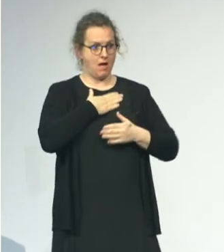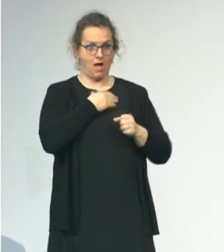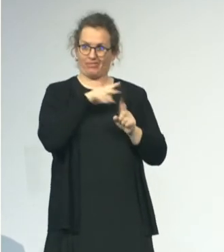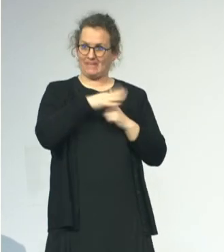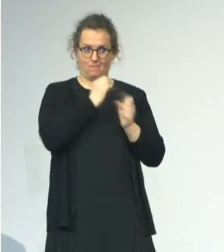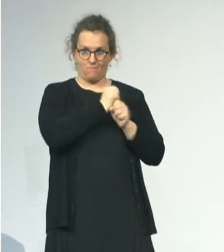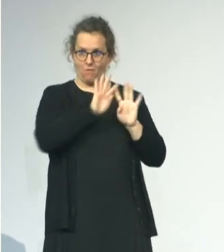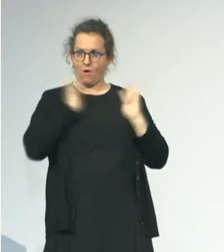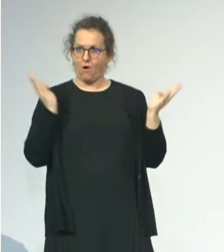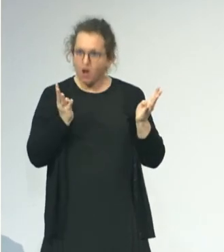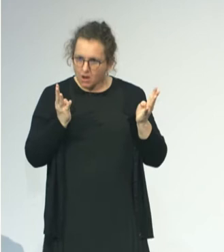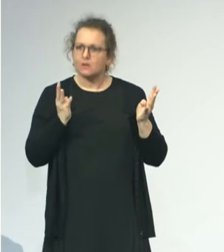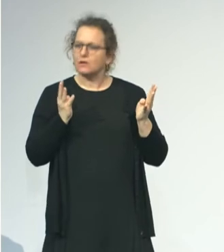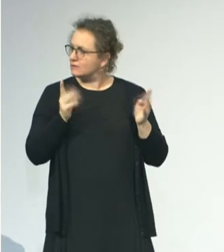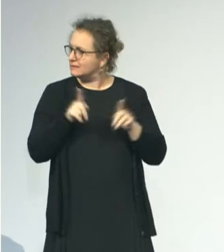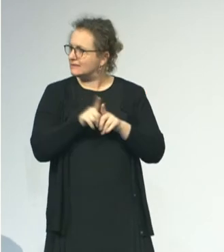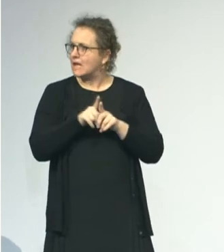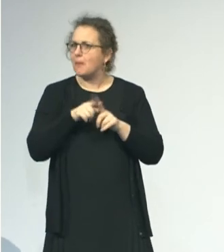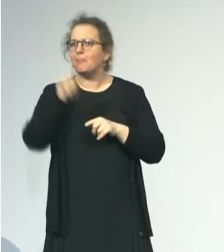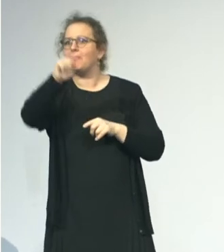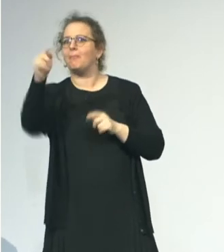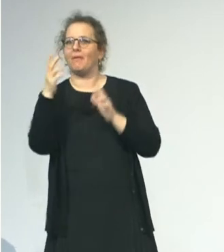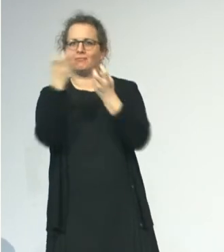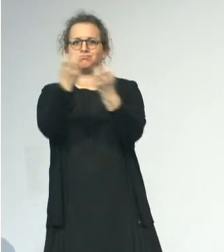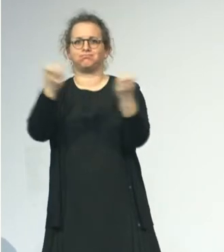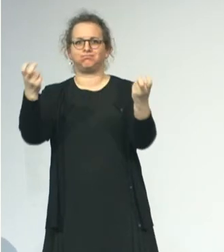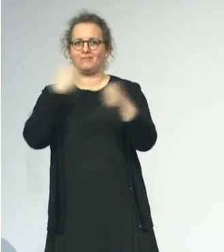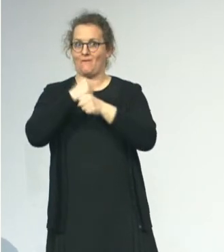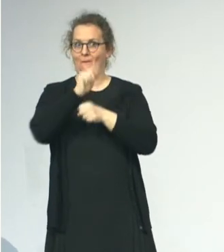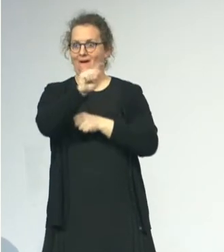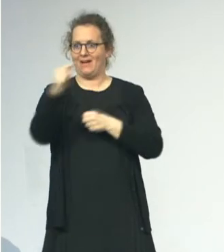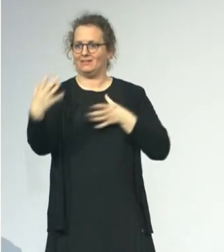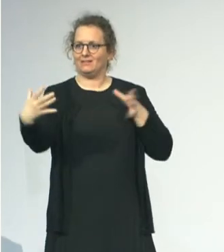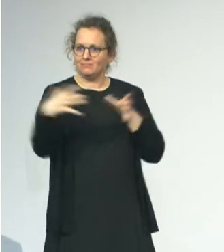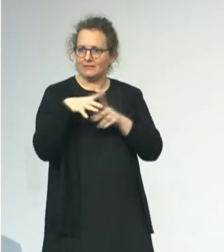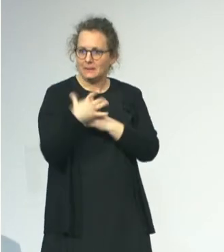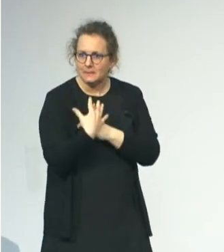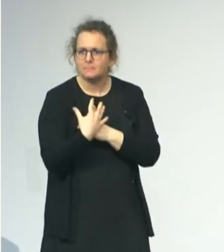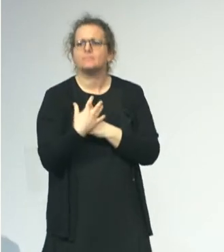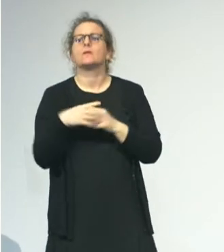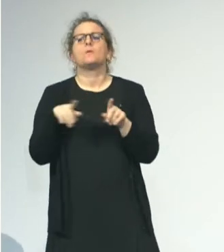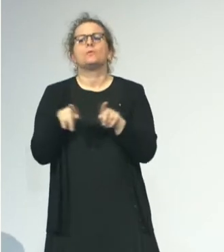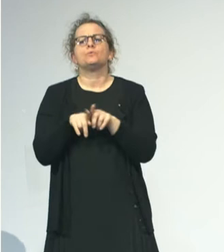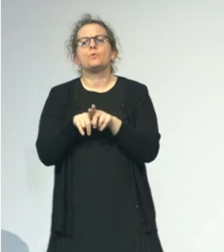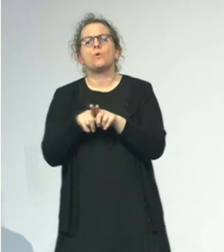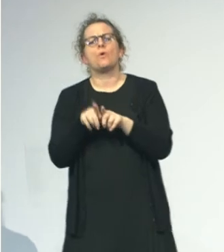couch chair session, mostly because of what my amazing team back home does every single